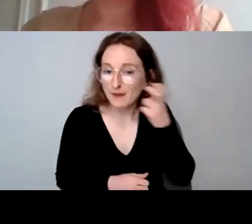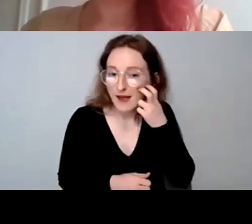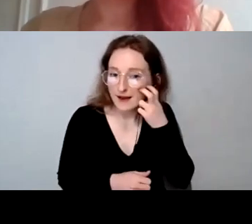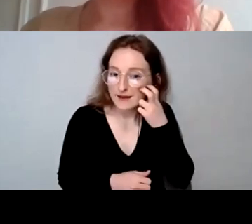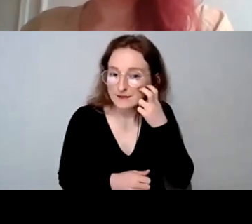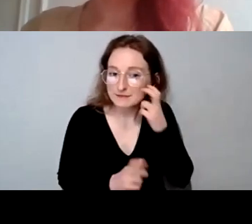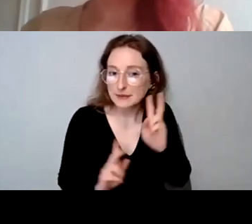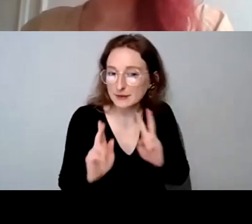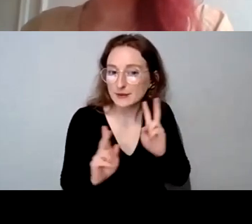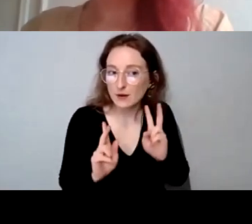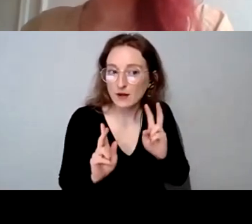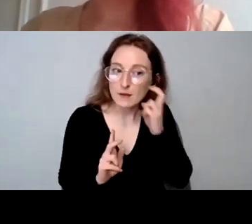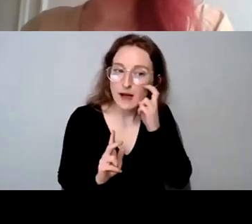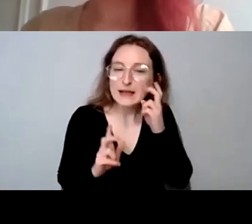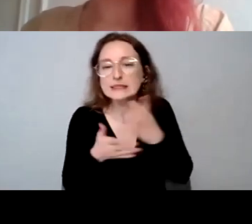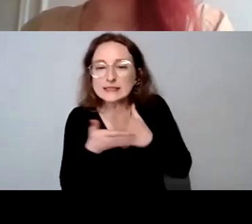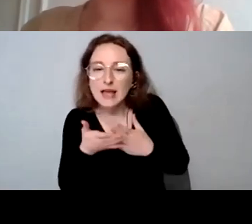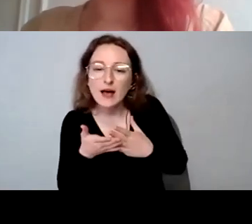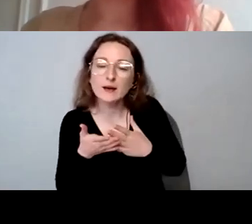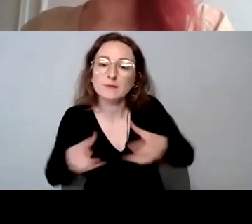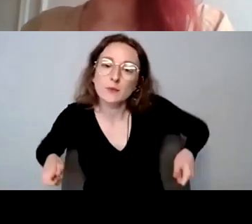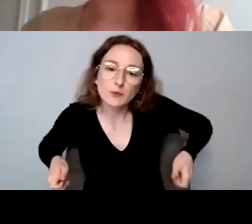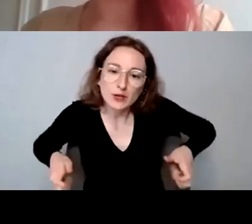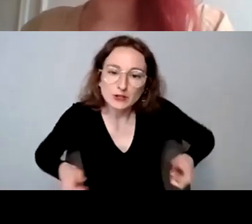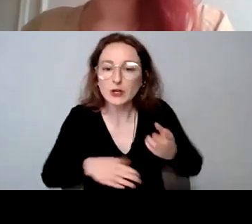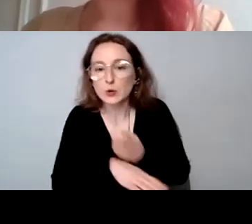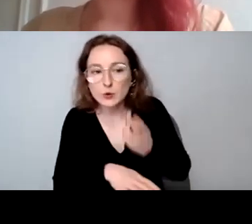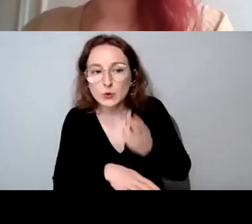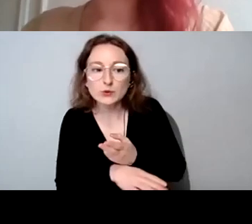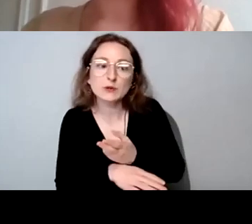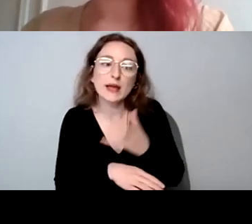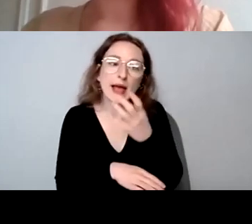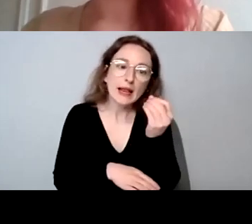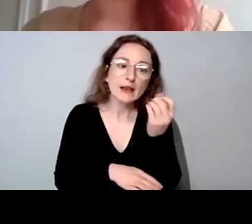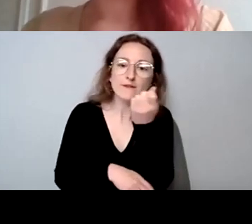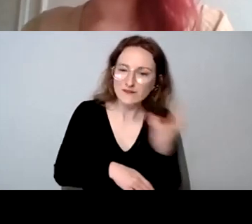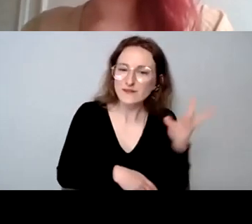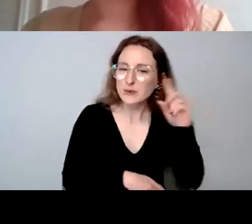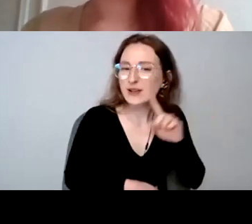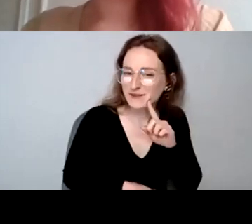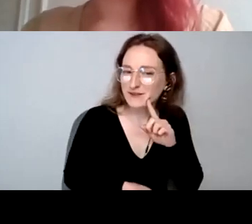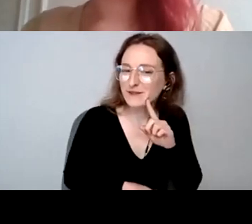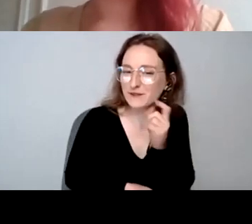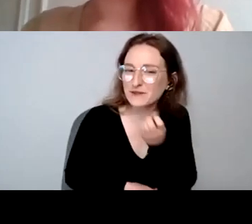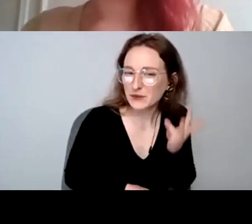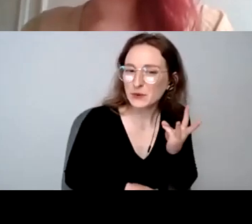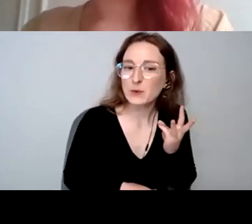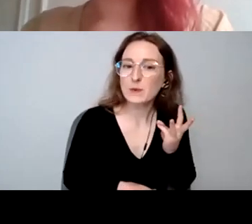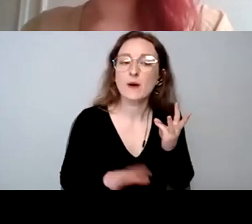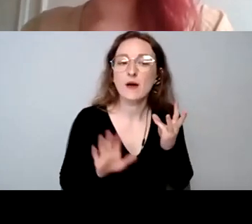just a handful of wheelchair users, as well as a few deaf people. But I would like to